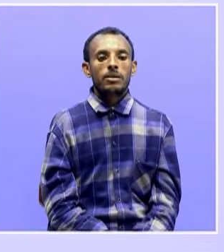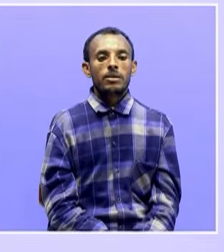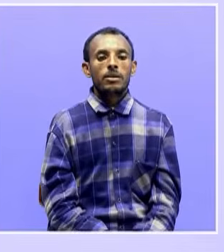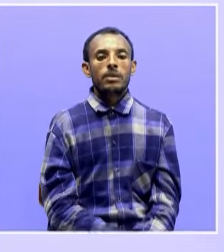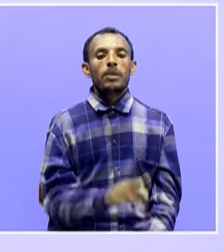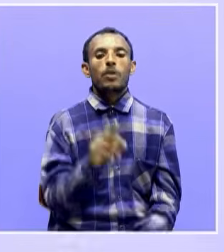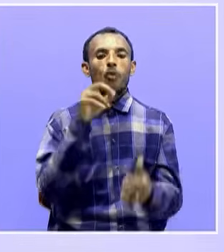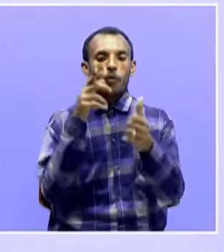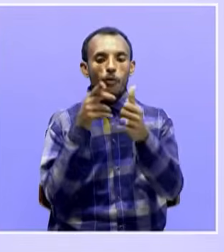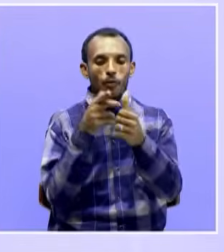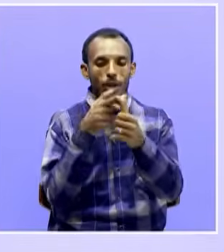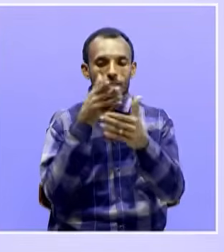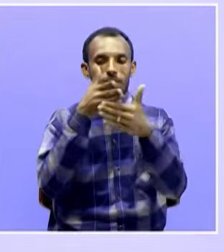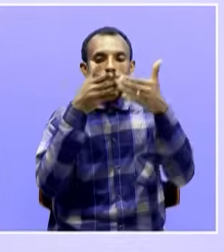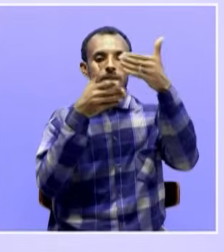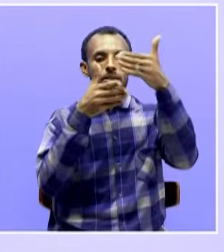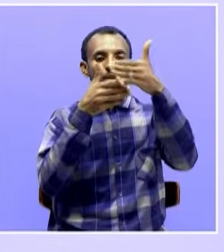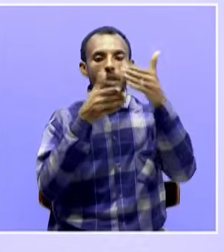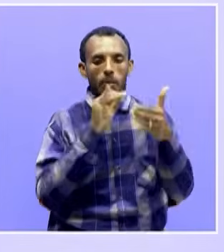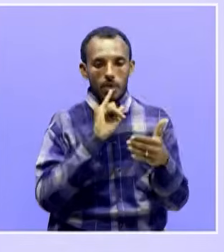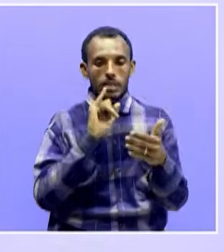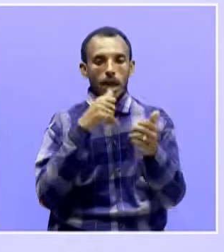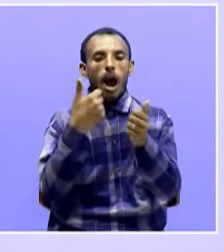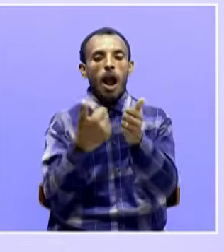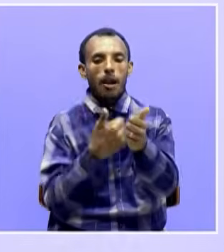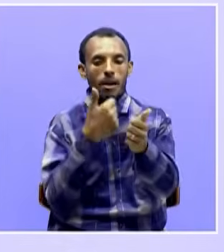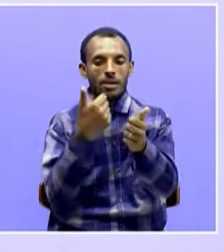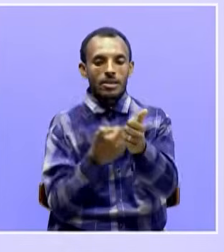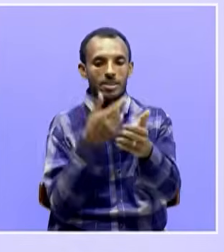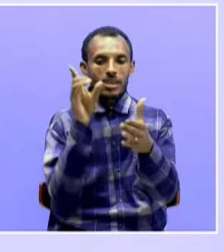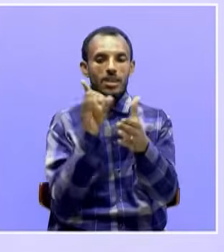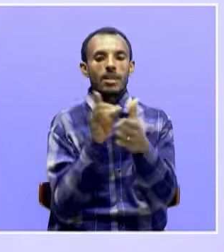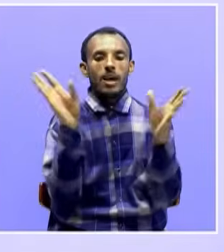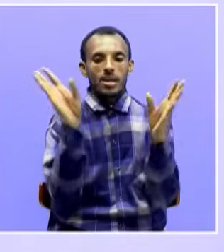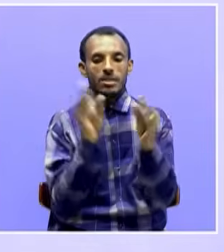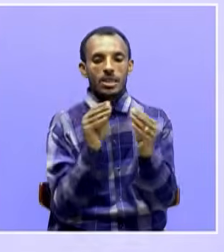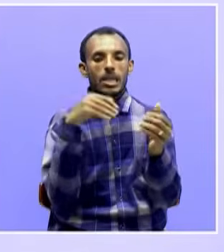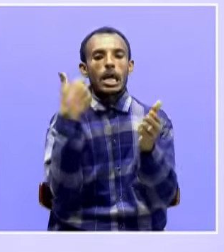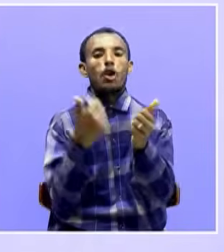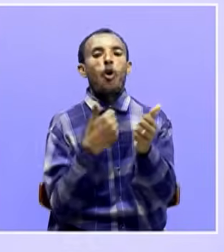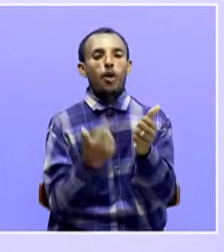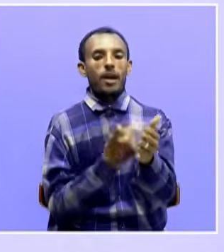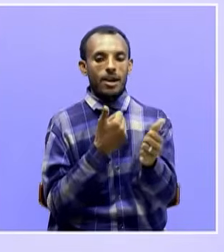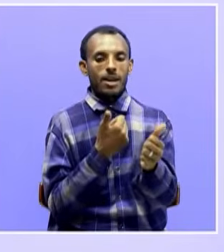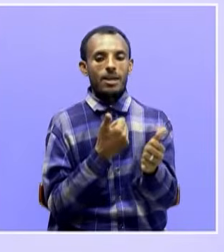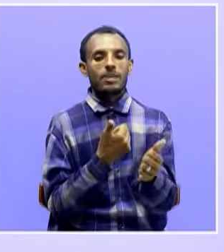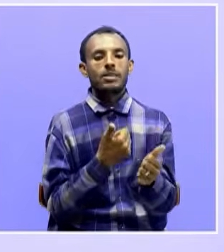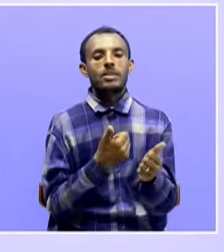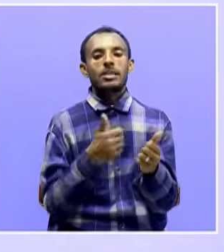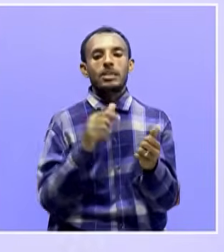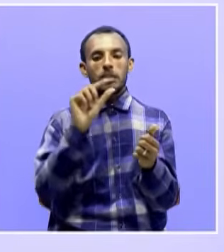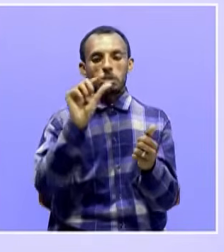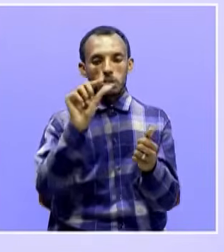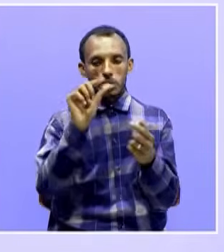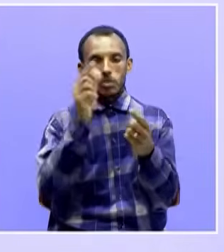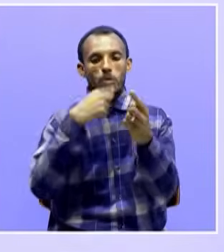your first step is arranging the dataset in order. Let's order them in ascending.